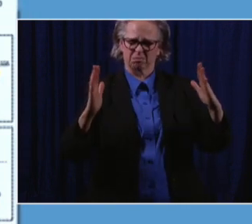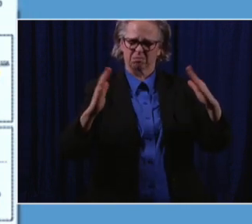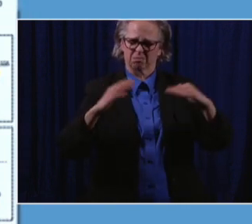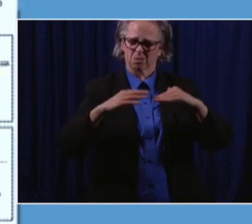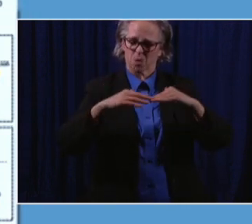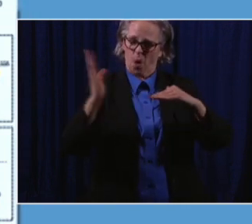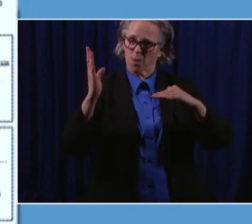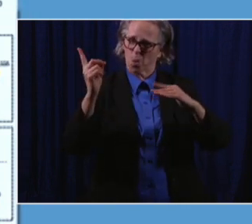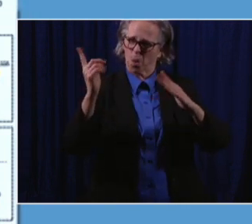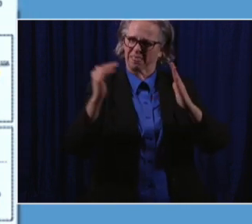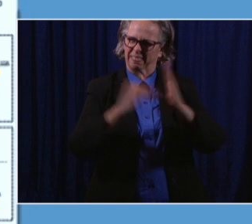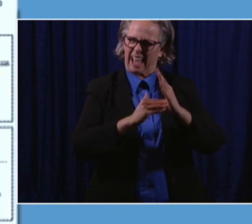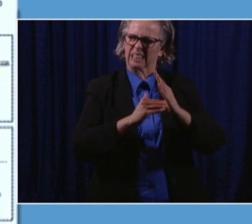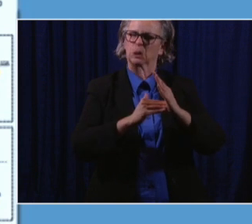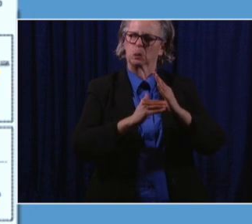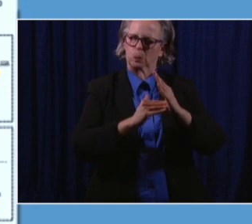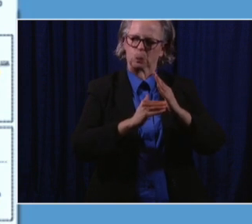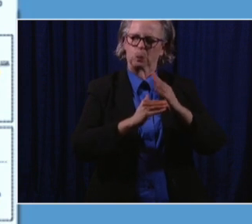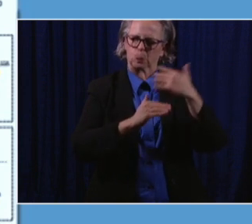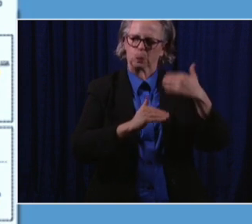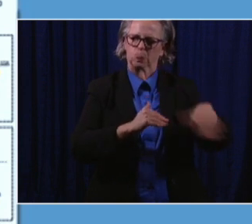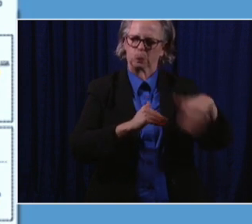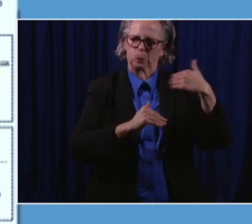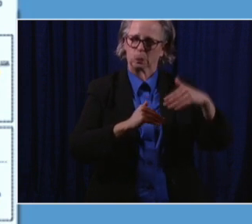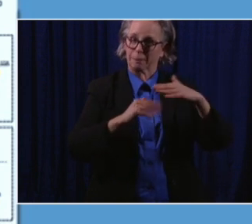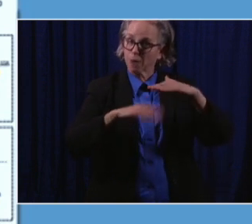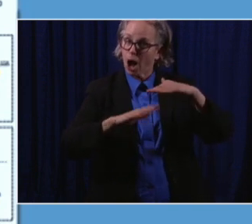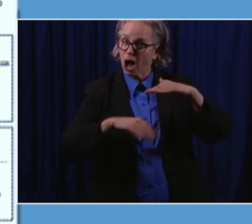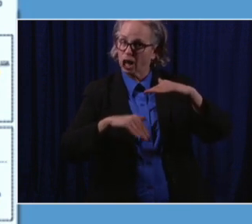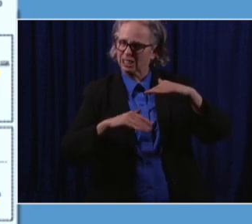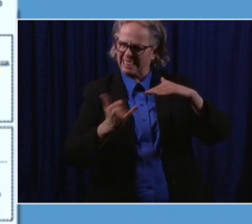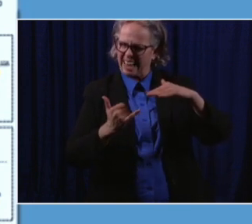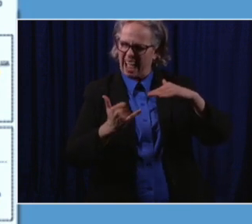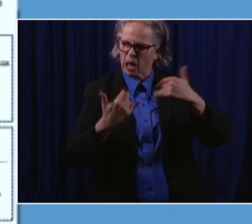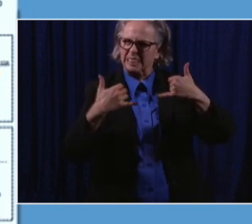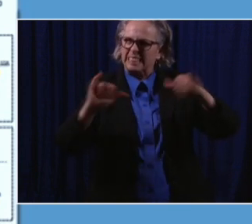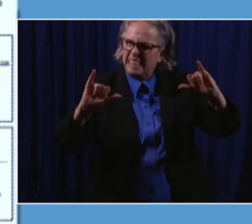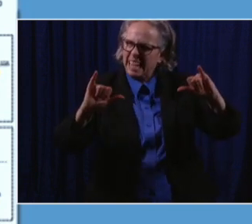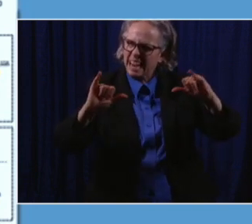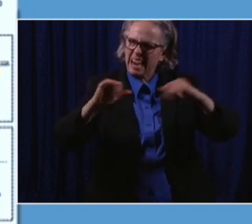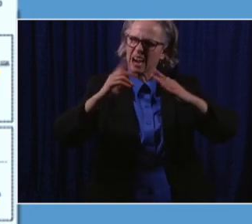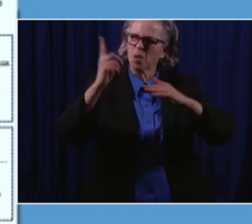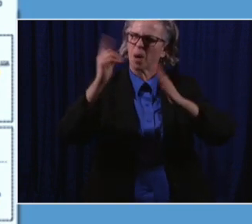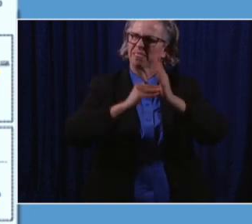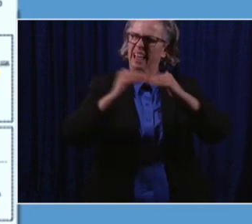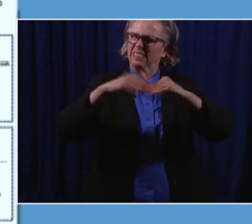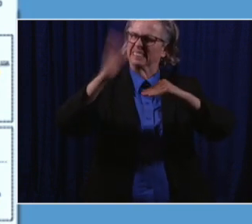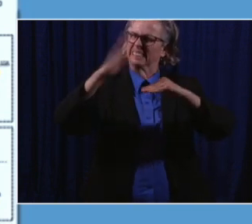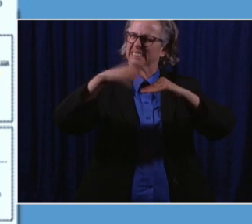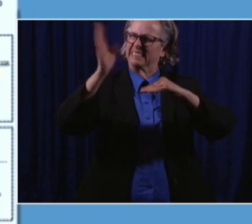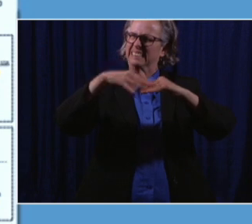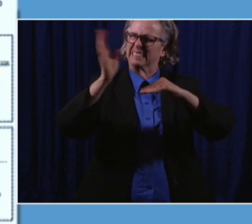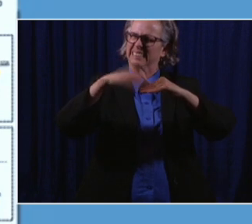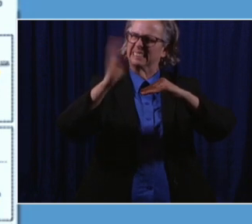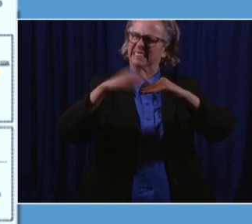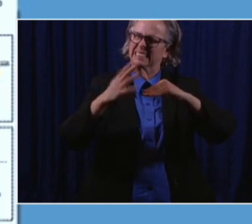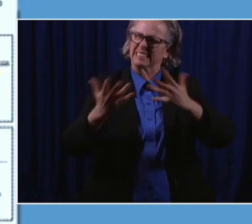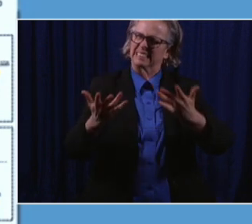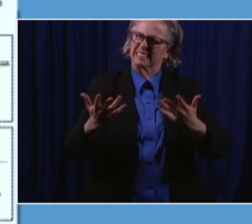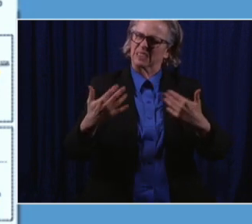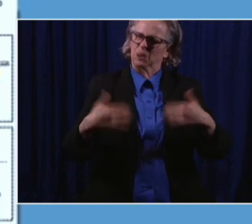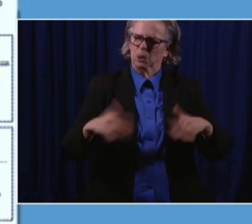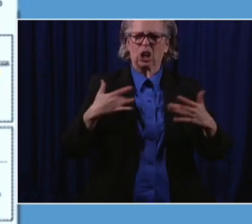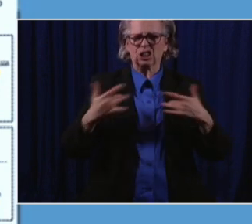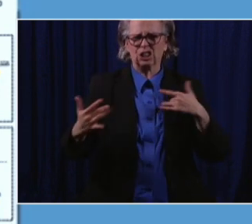was a time not too long ago when we were dipping below 1,000. We're over 1,000 now, so we are concerned